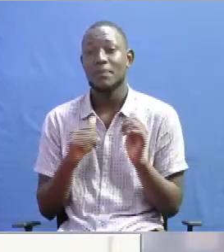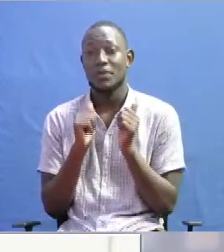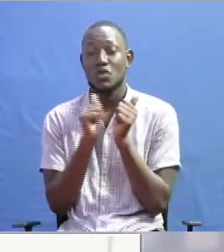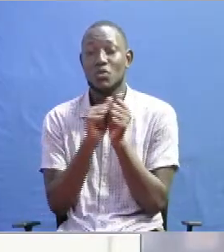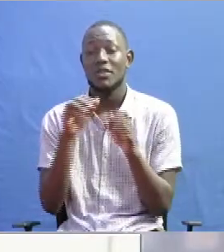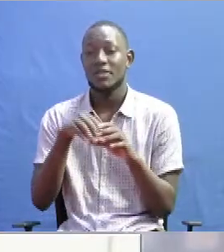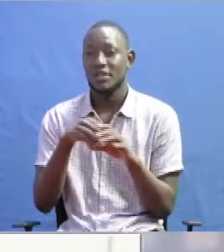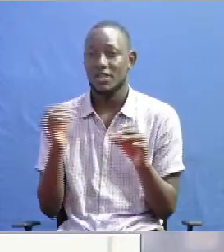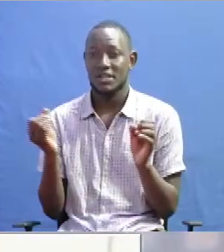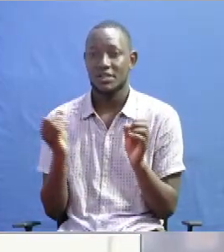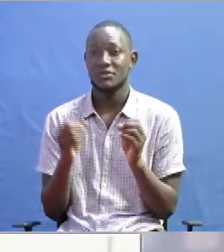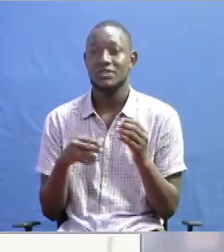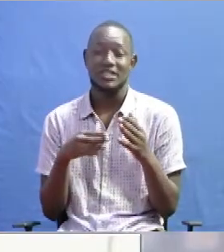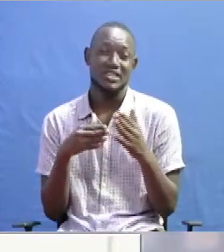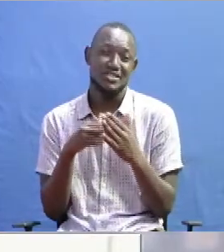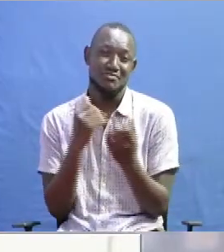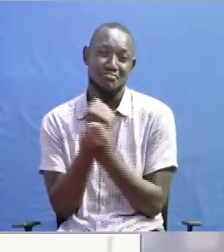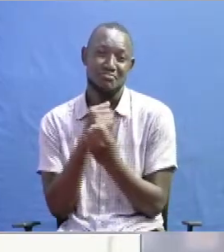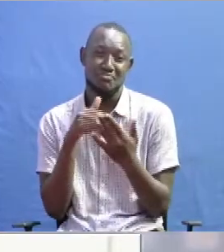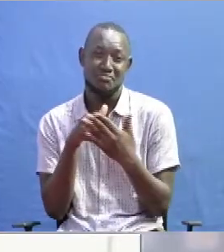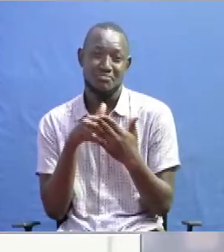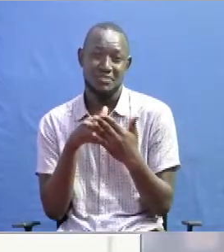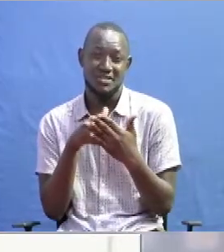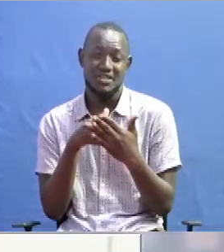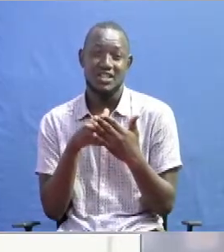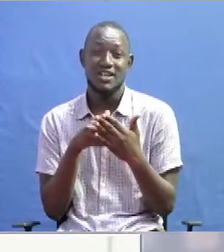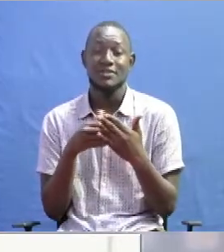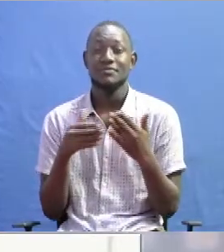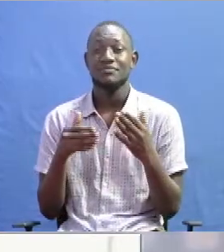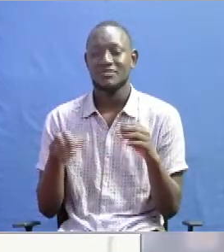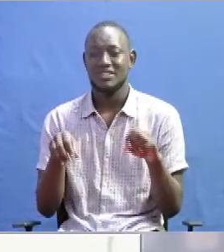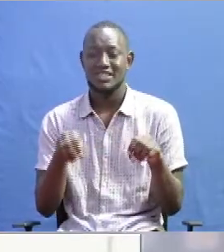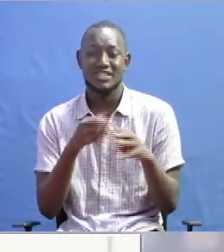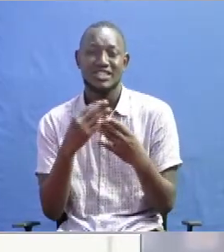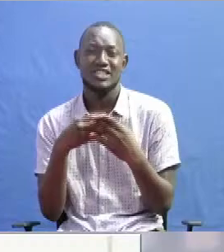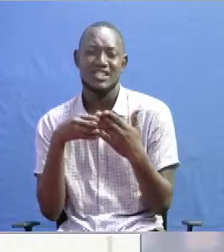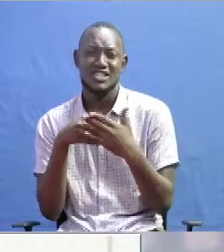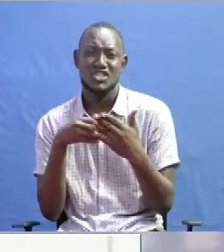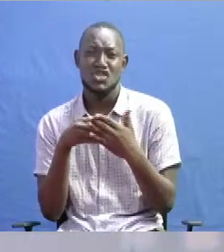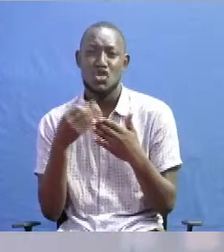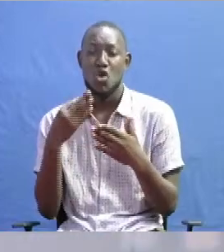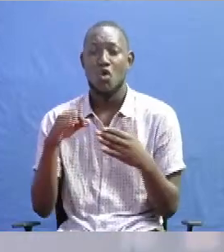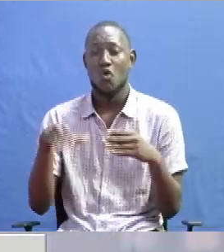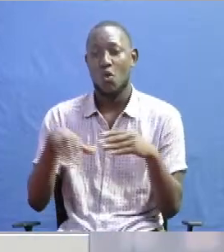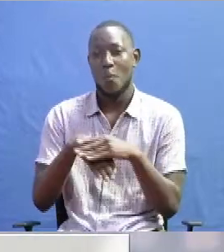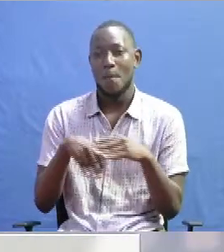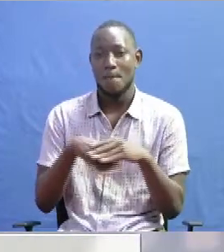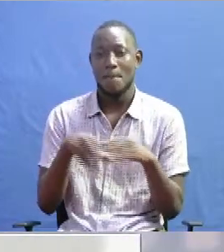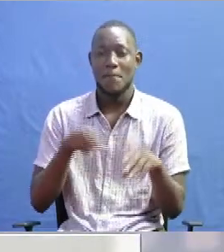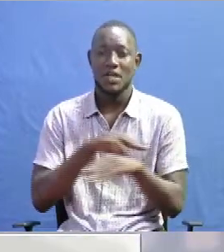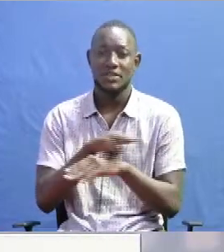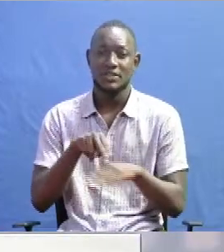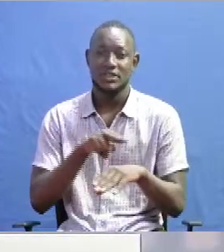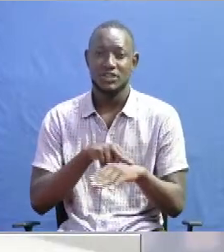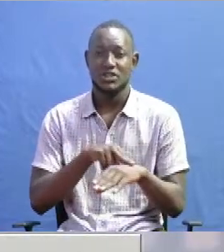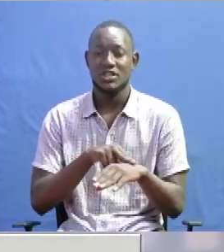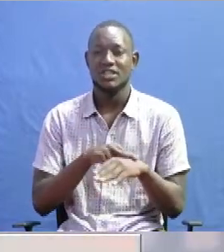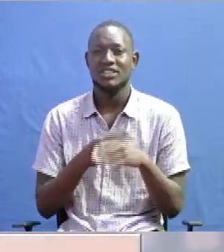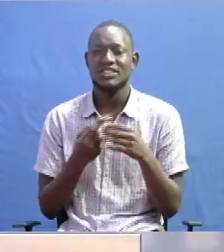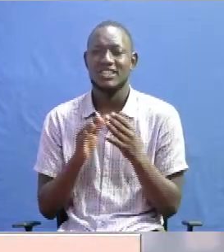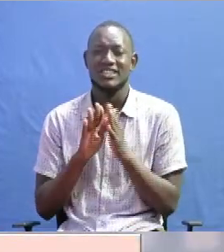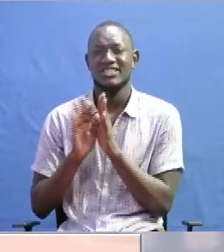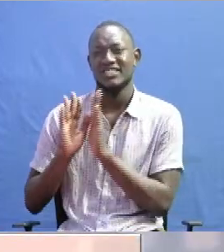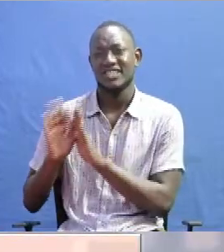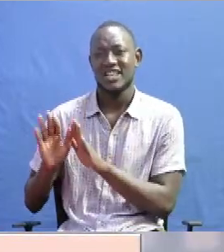Restrictions of free movement of East Africa's member state, and the member state that can't deny, of course, the